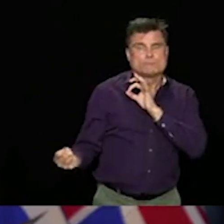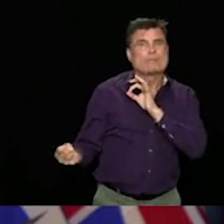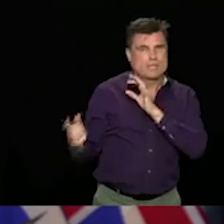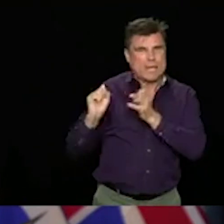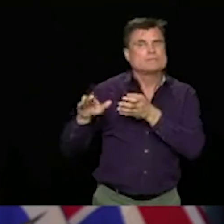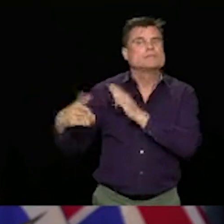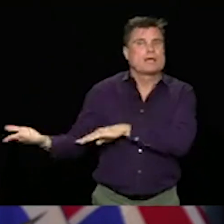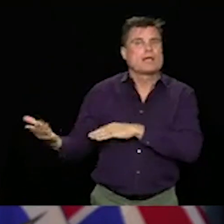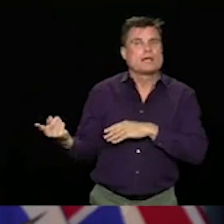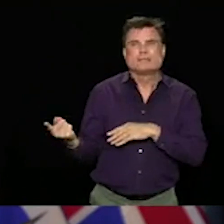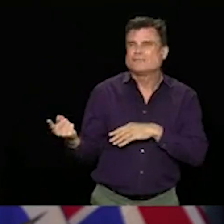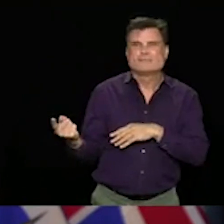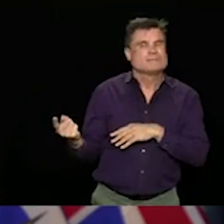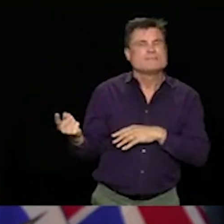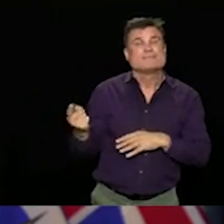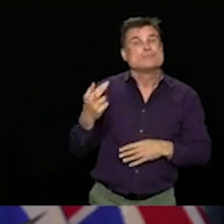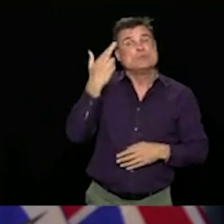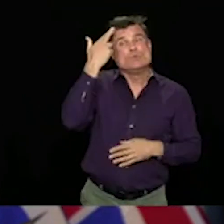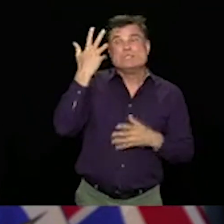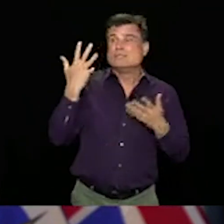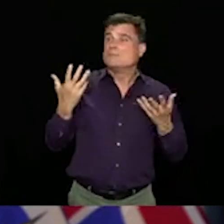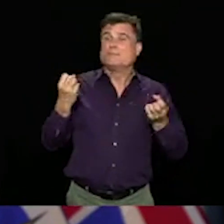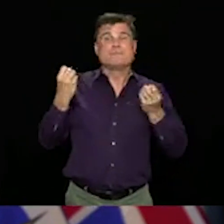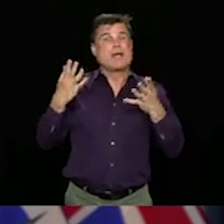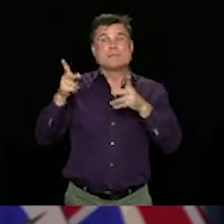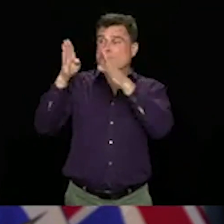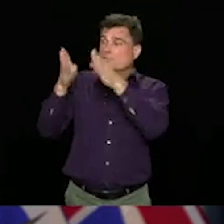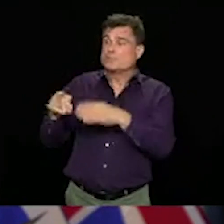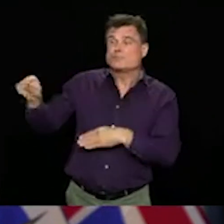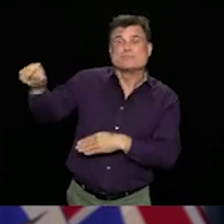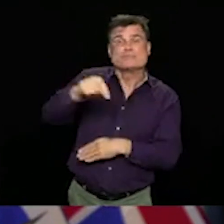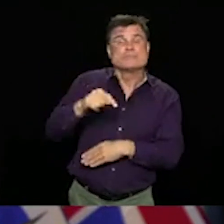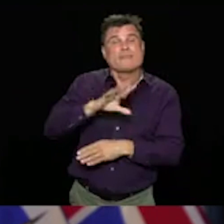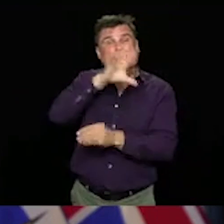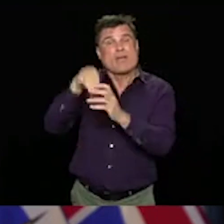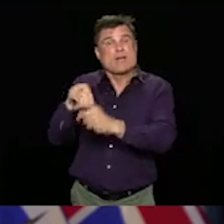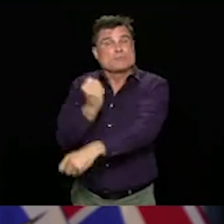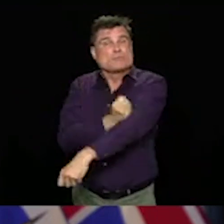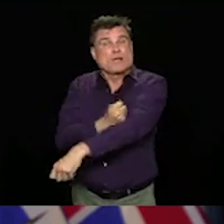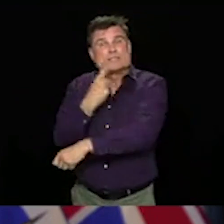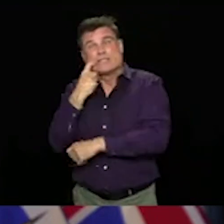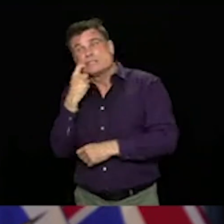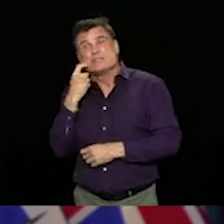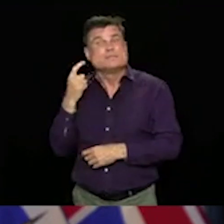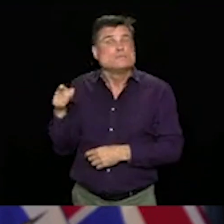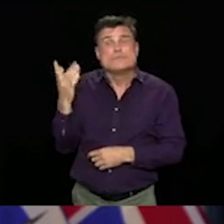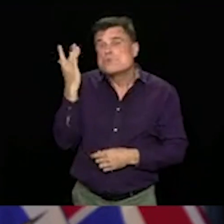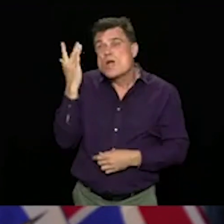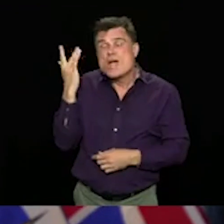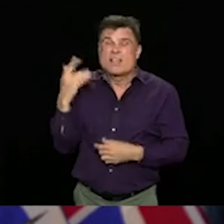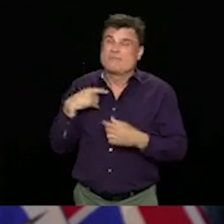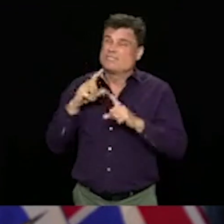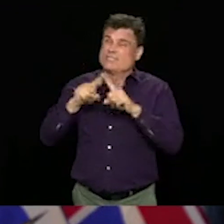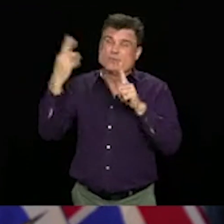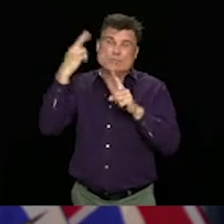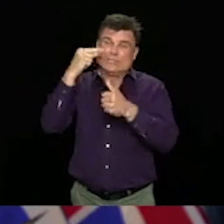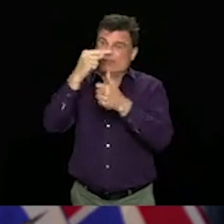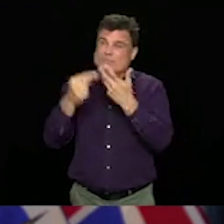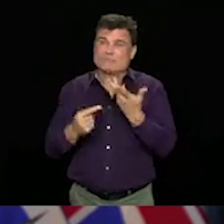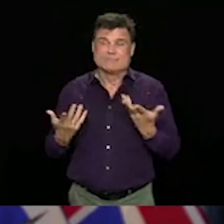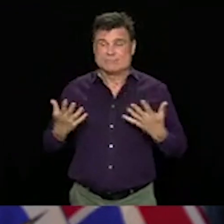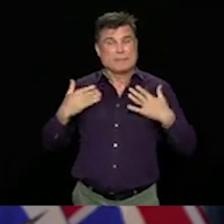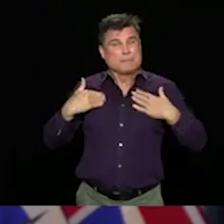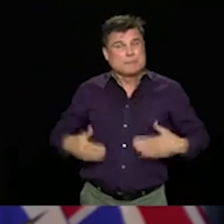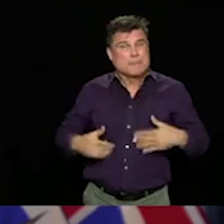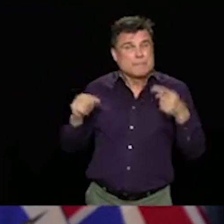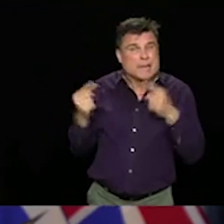pain, psychic pain, whether it's emotional pain. And unless we connect with people, we don't have an opportunity to help them address